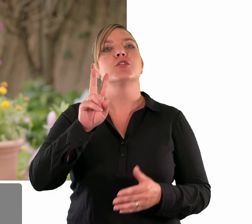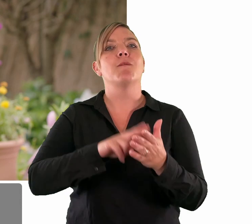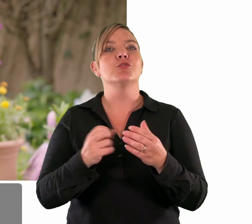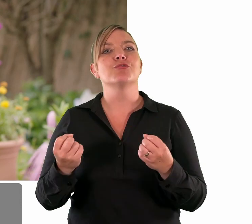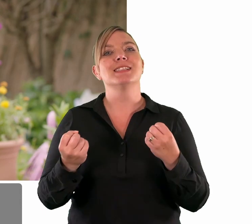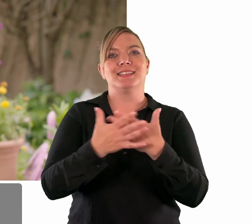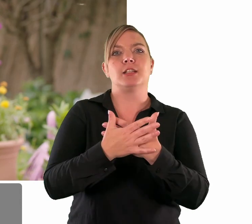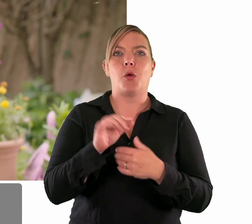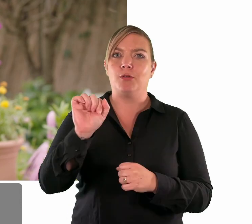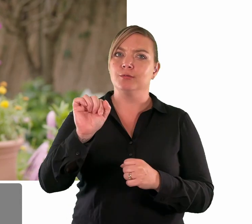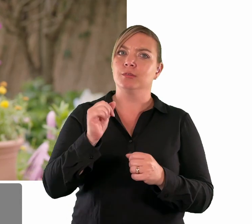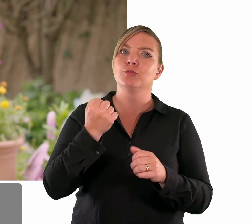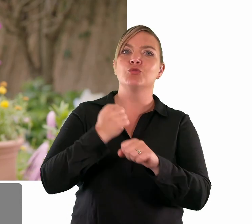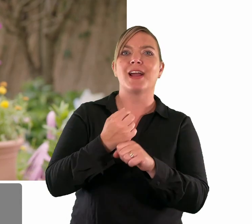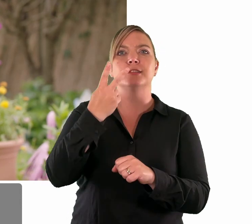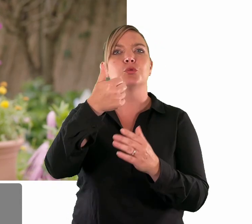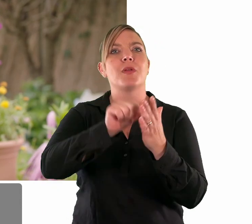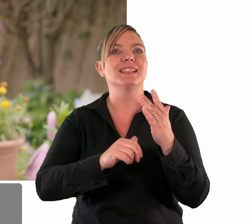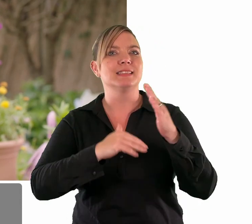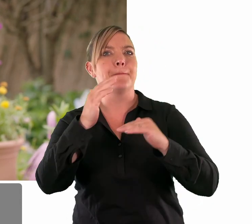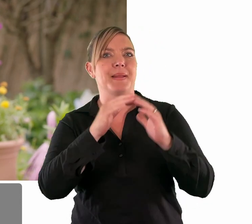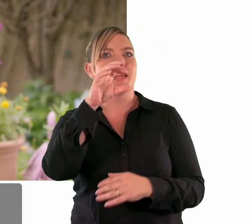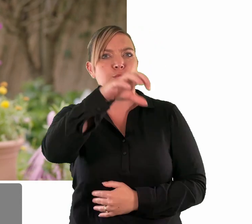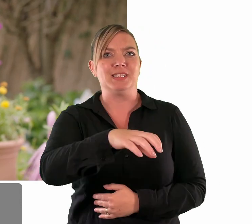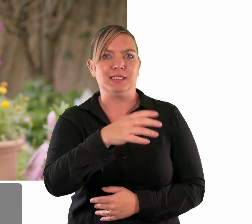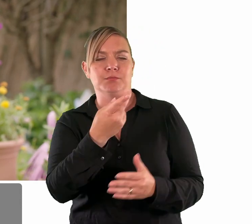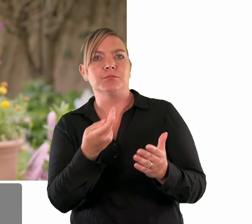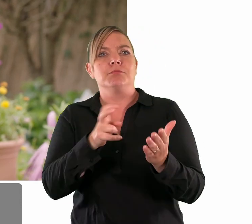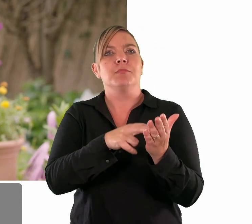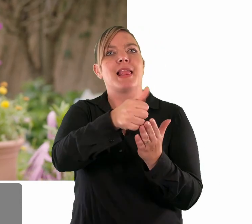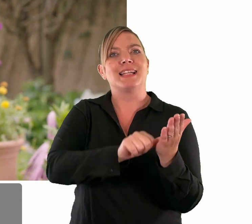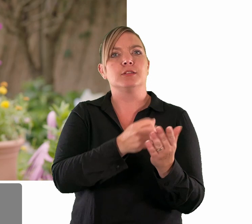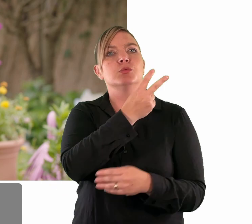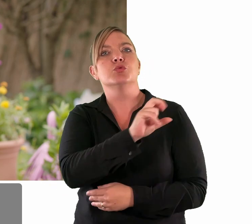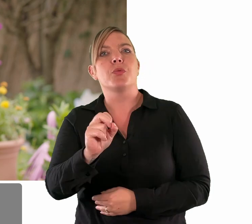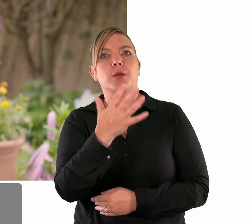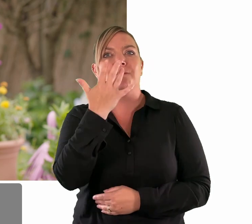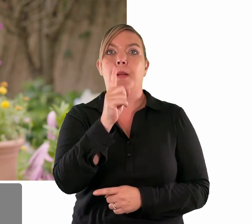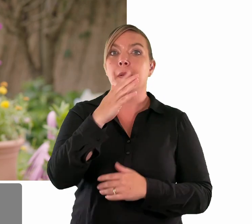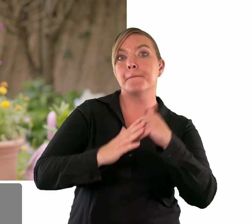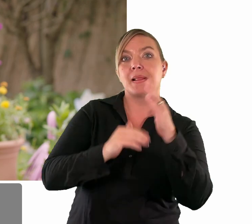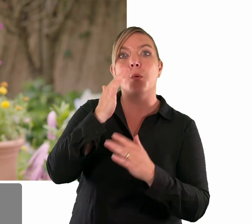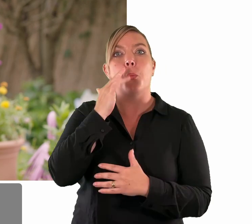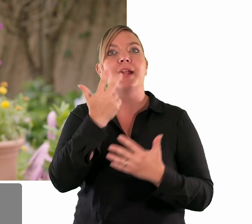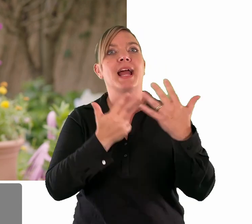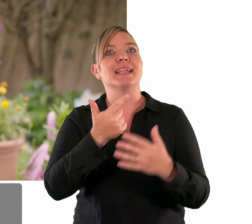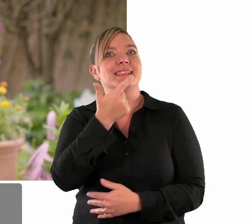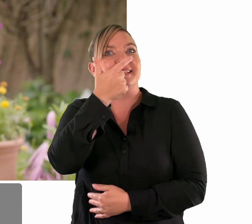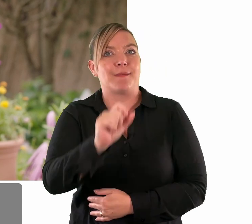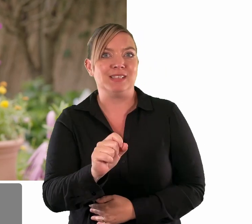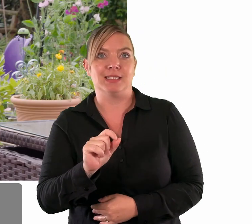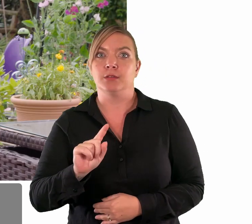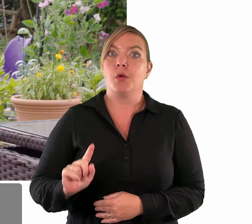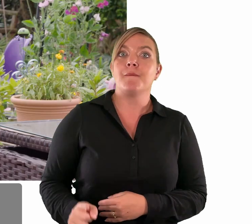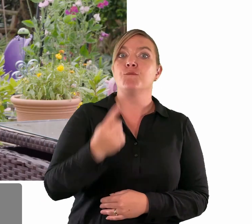building. It was listed in 2005, but it was built in 1870, which is the first purpose-built synagogue in